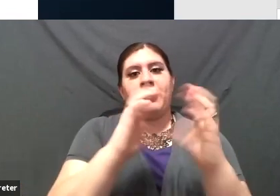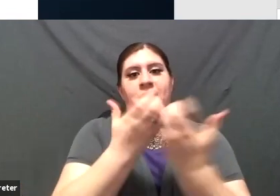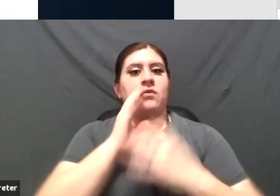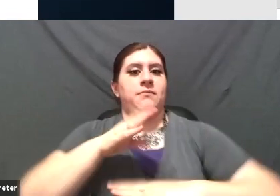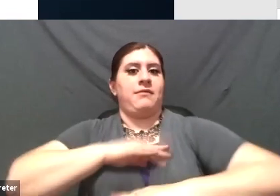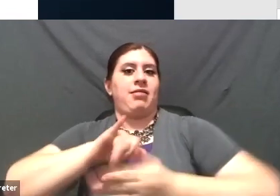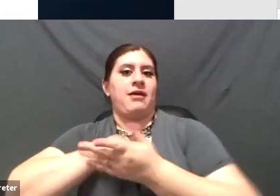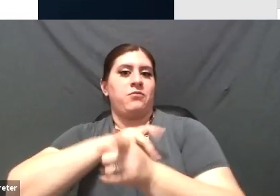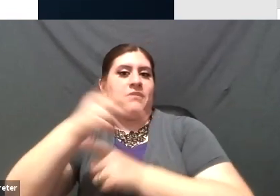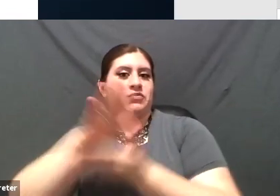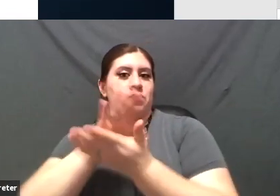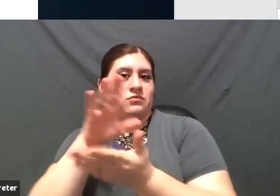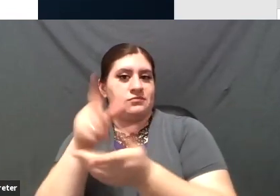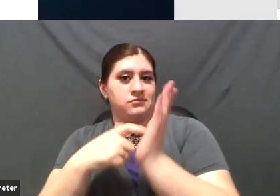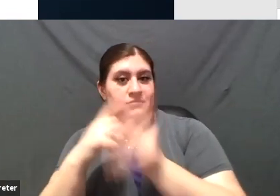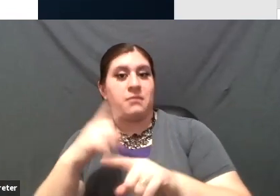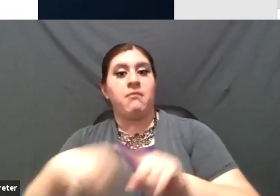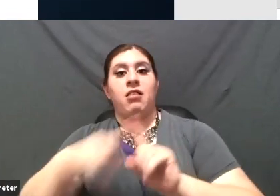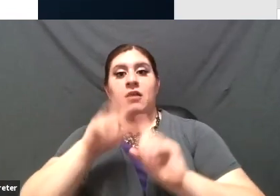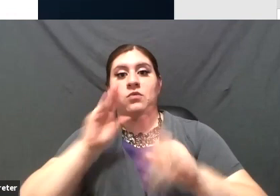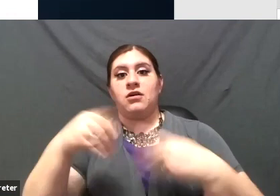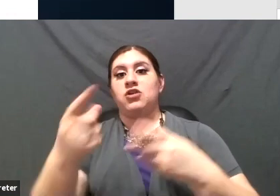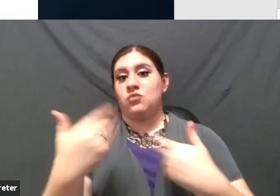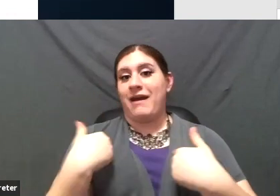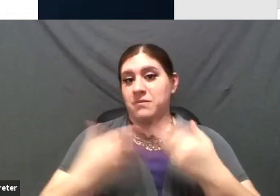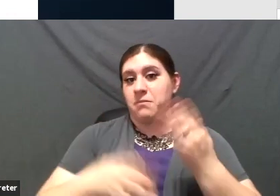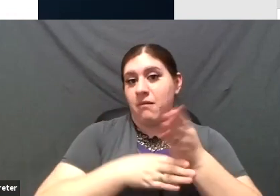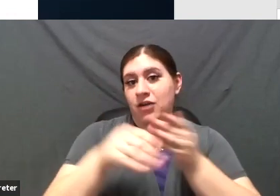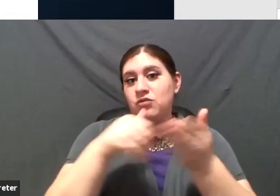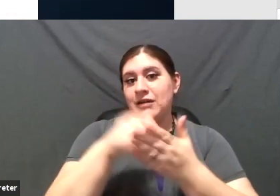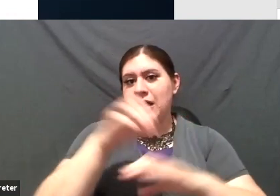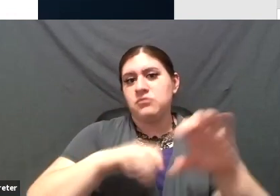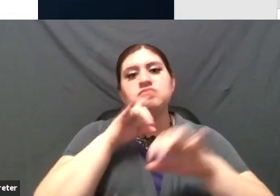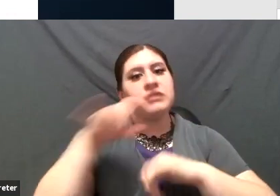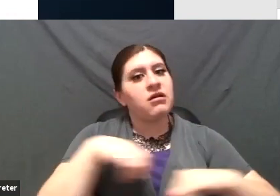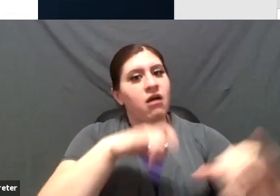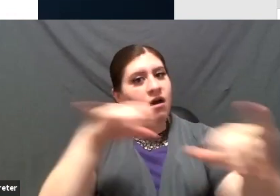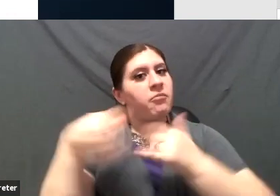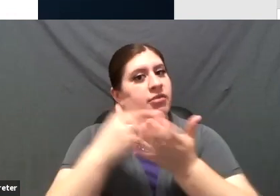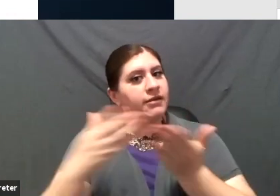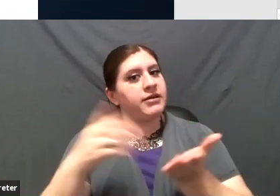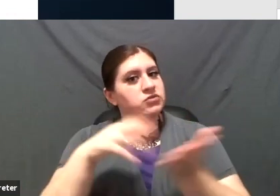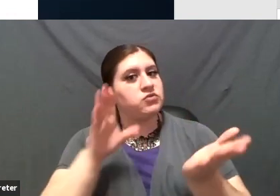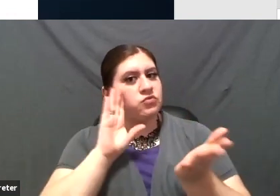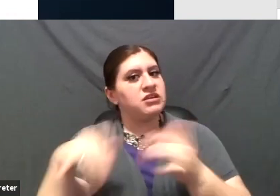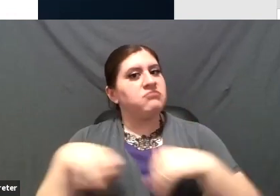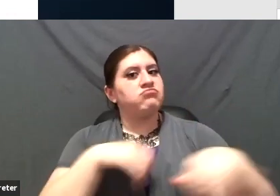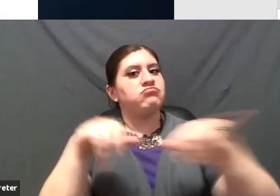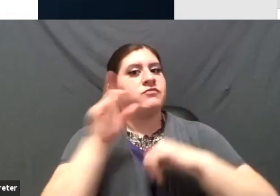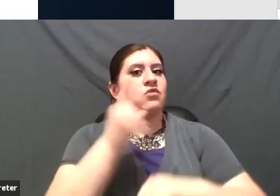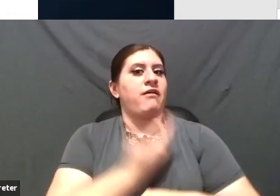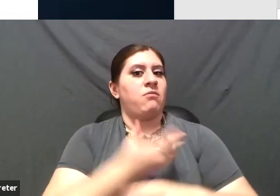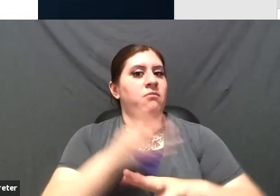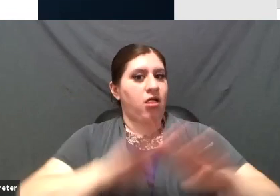school requirements, and by the way, also give you a minor in chemistry. So a very common minor for our biology